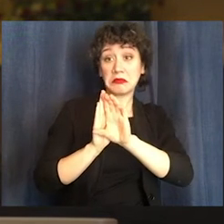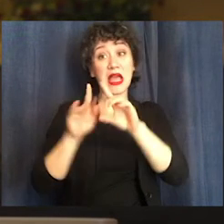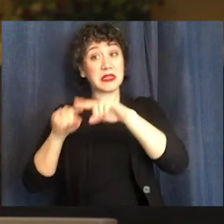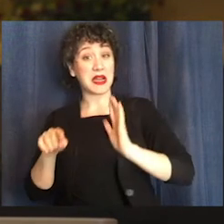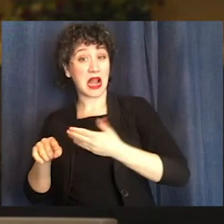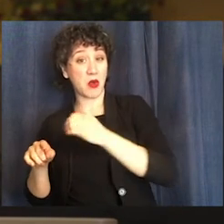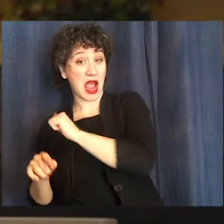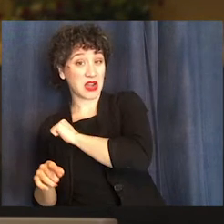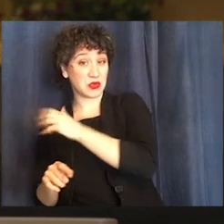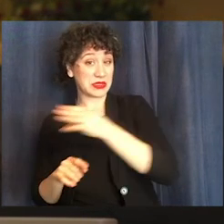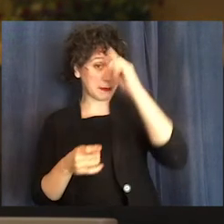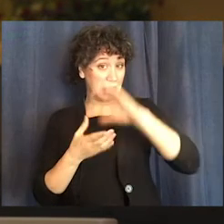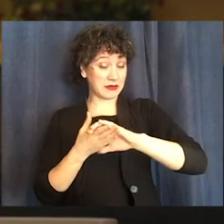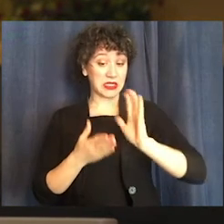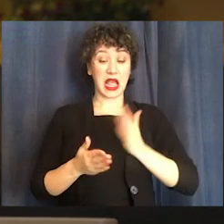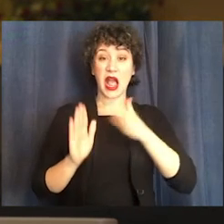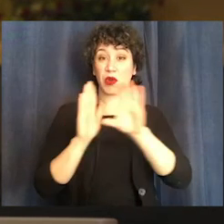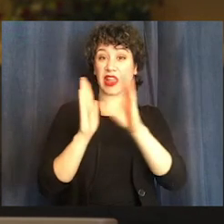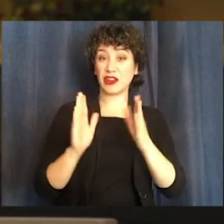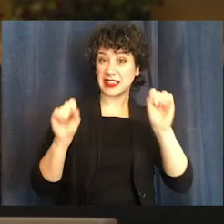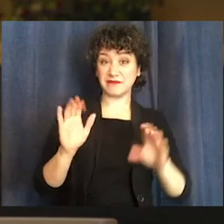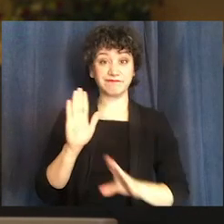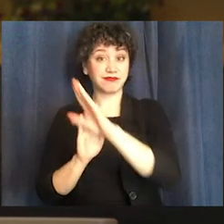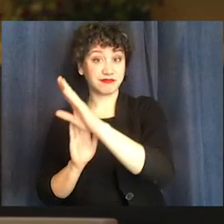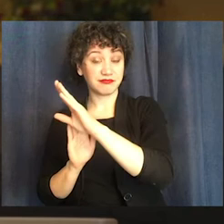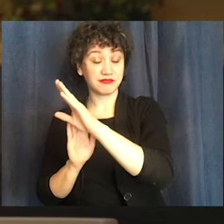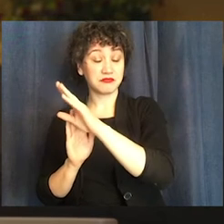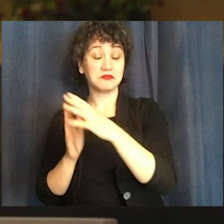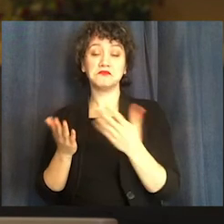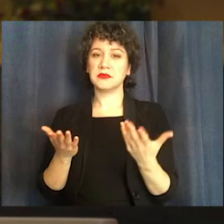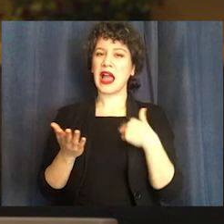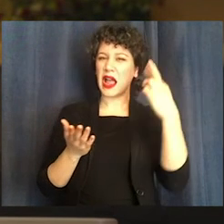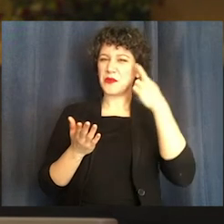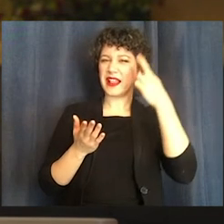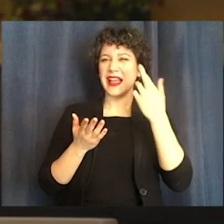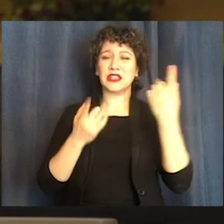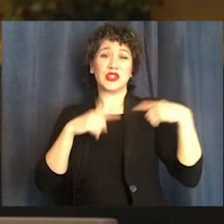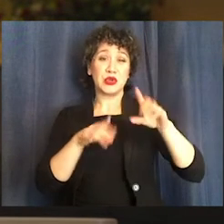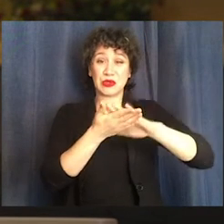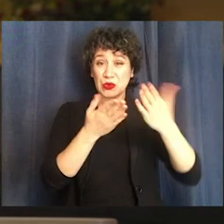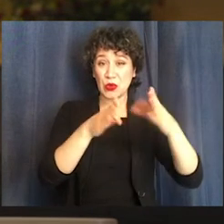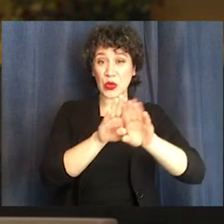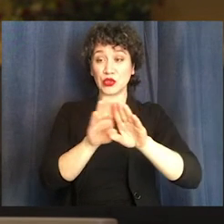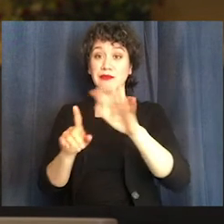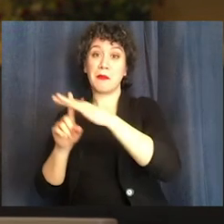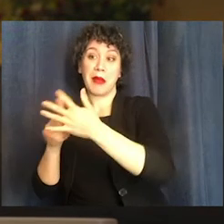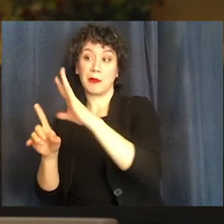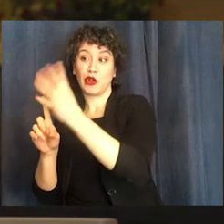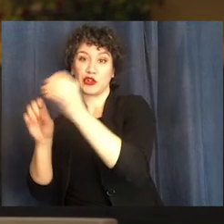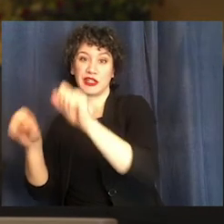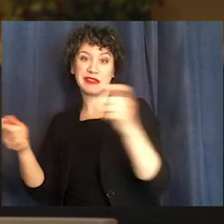Now, during this school closure, I do realize that popular culture may have taken the lead role in your learning. It's